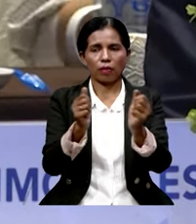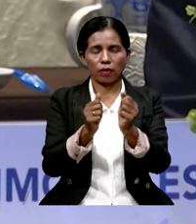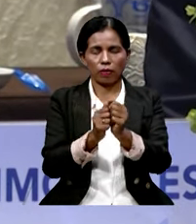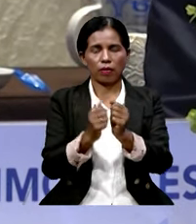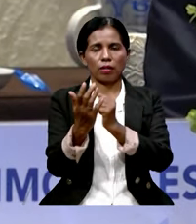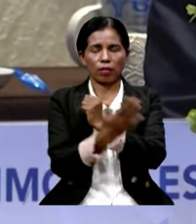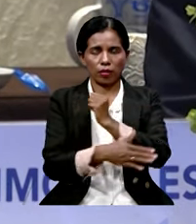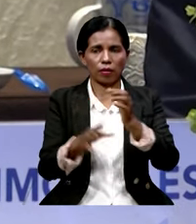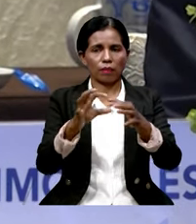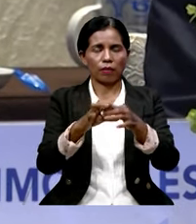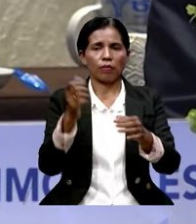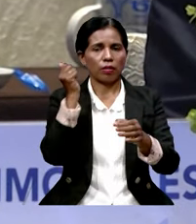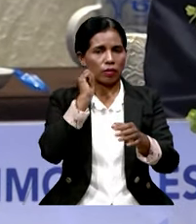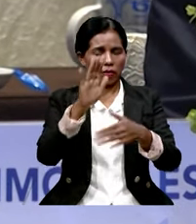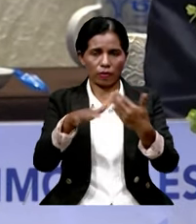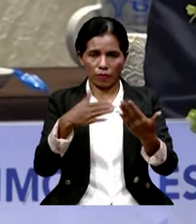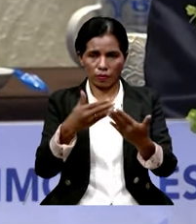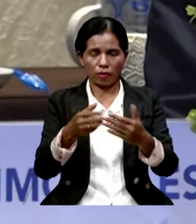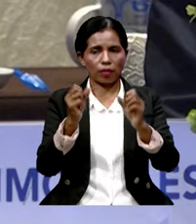been affected by the